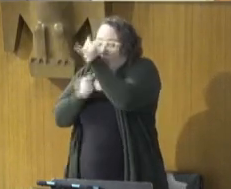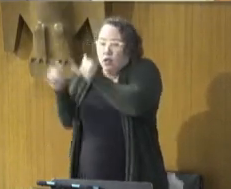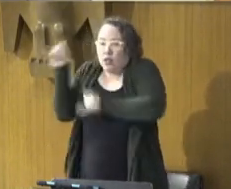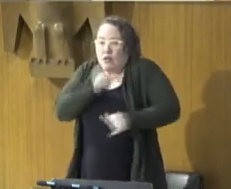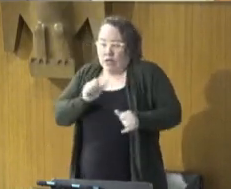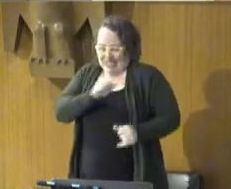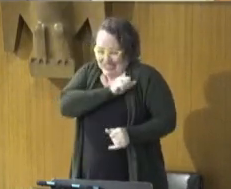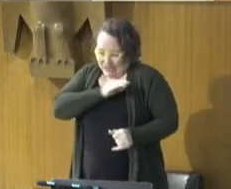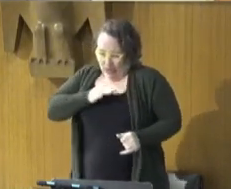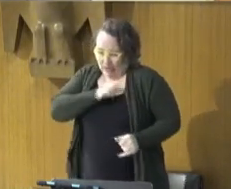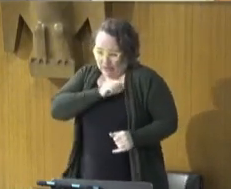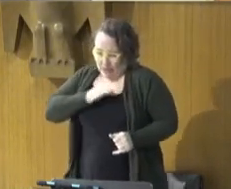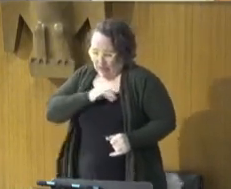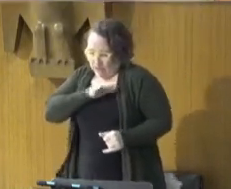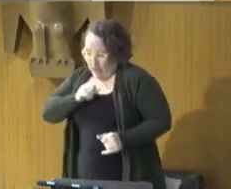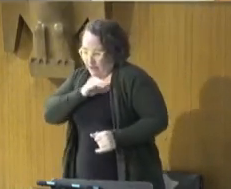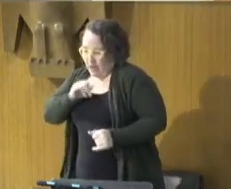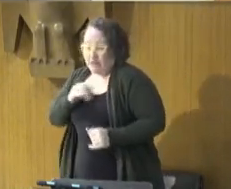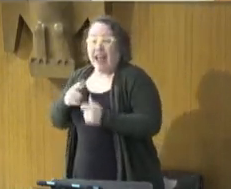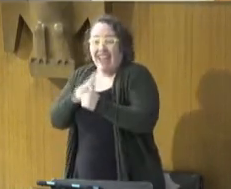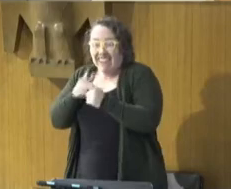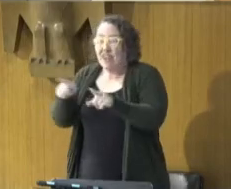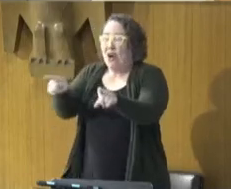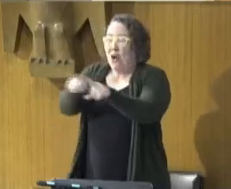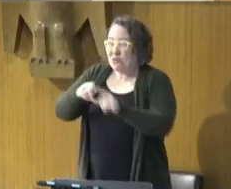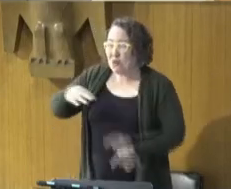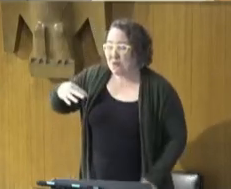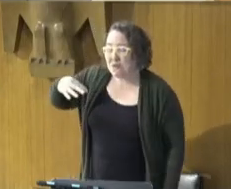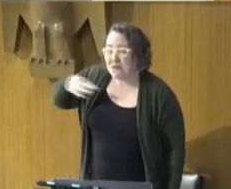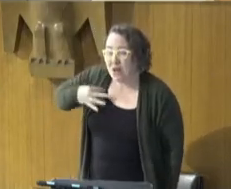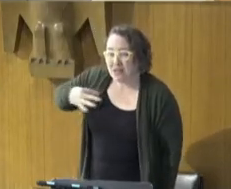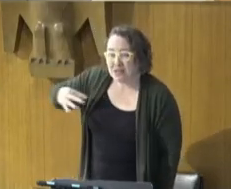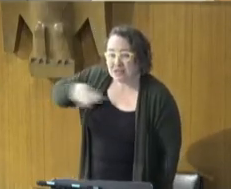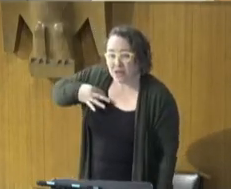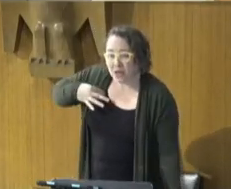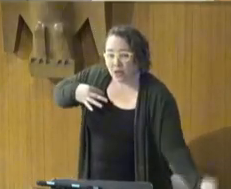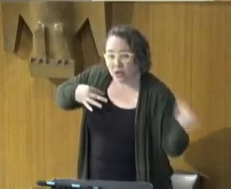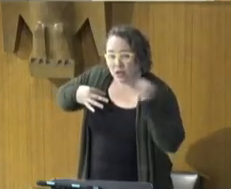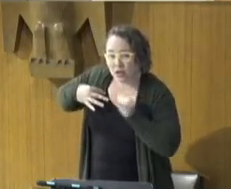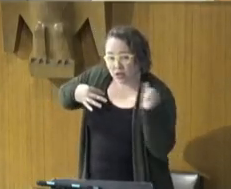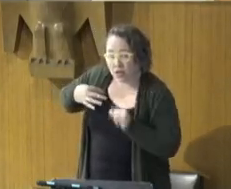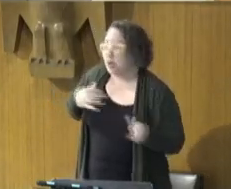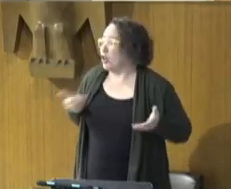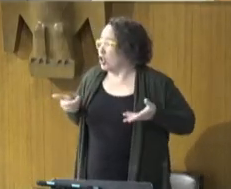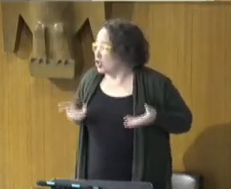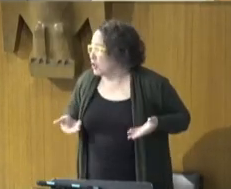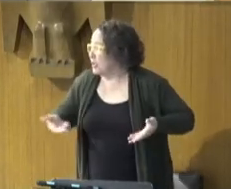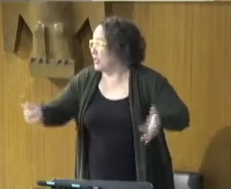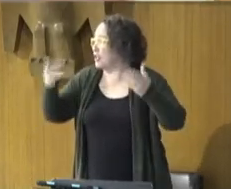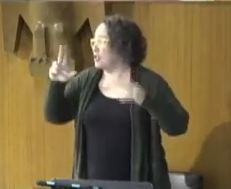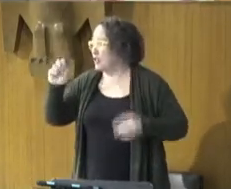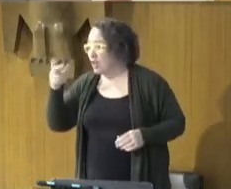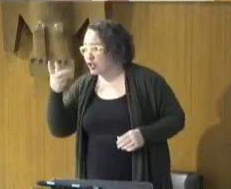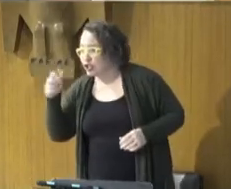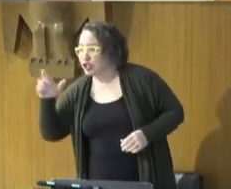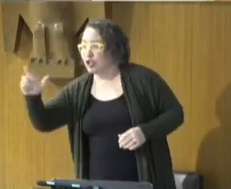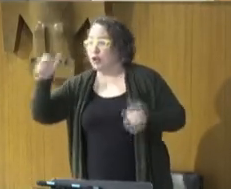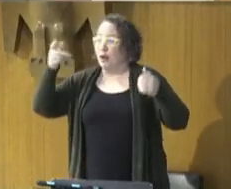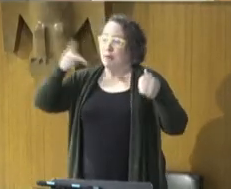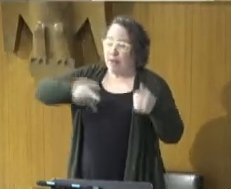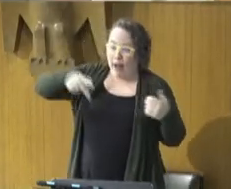blessed. But then there are volunteers that come into the picture, from our greeters and ushers to our PowerPoint